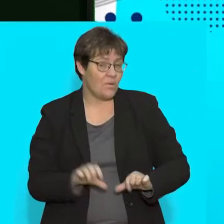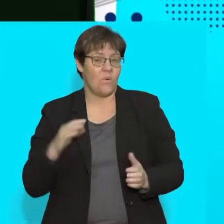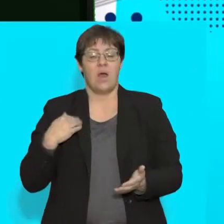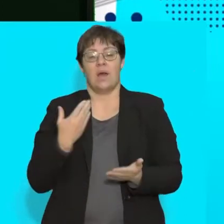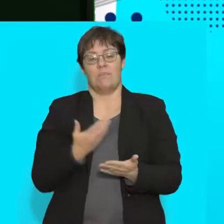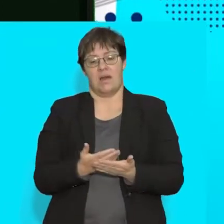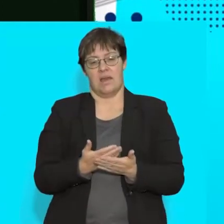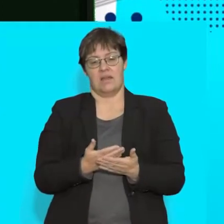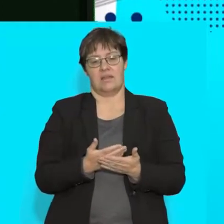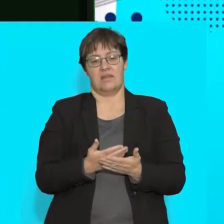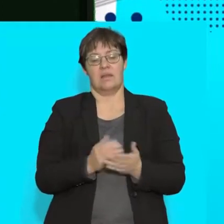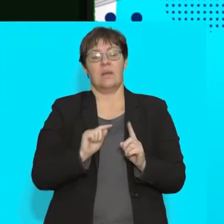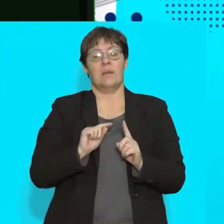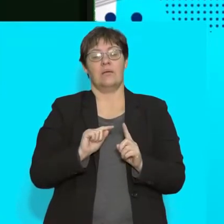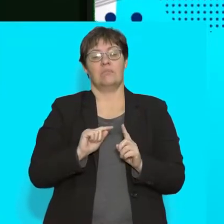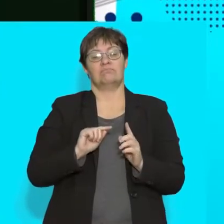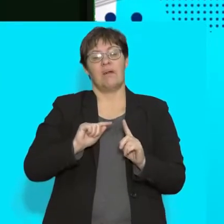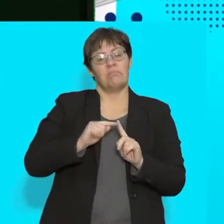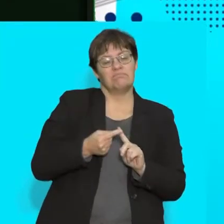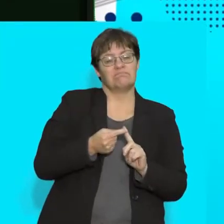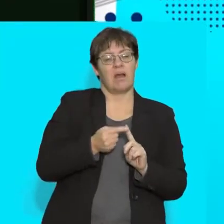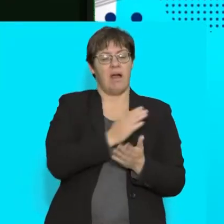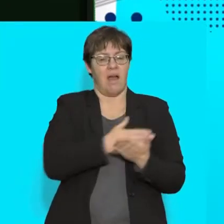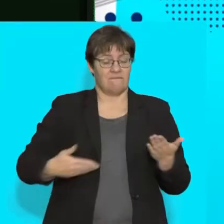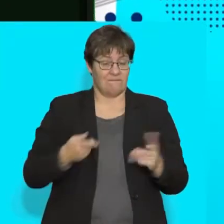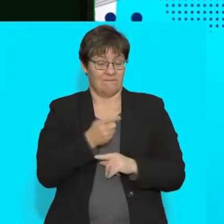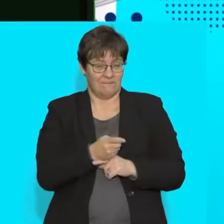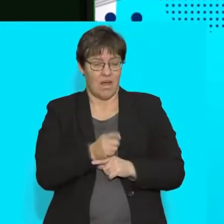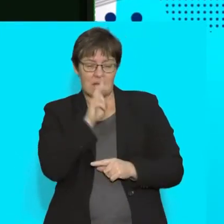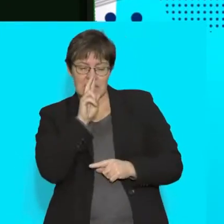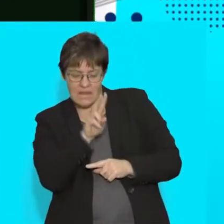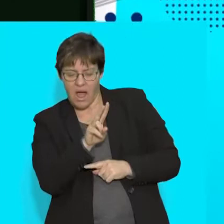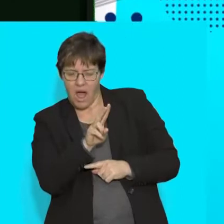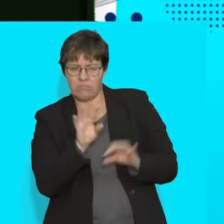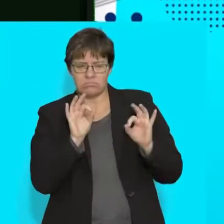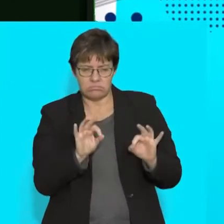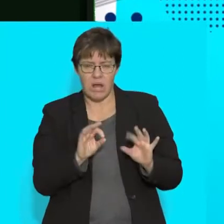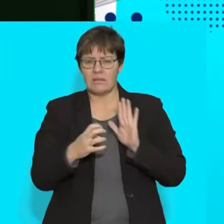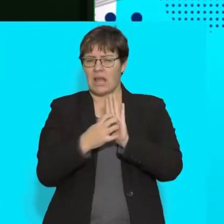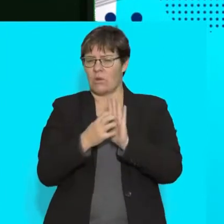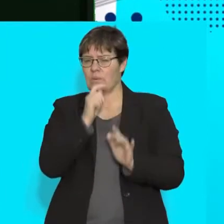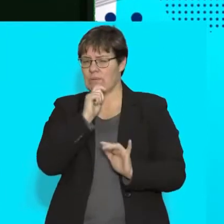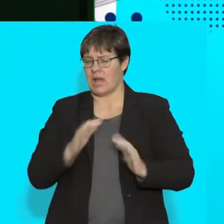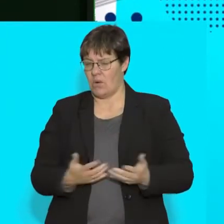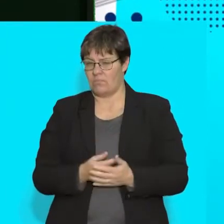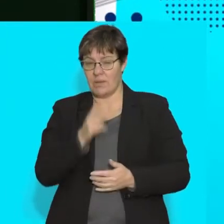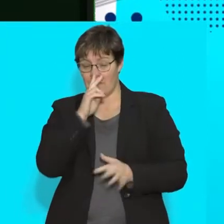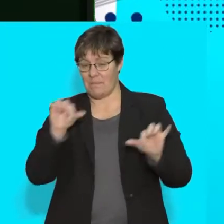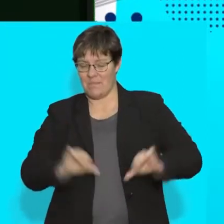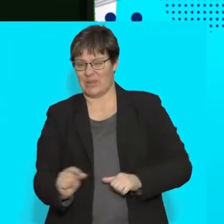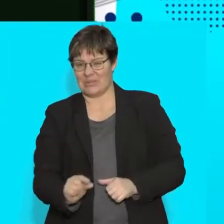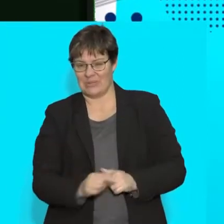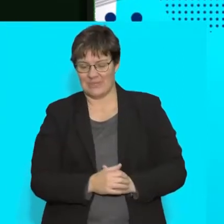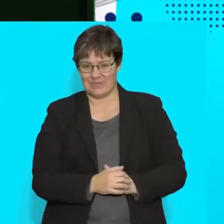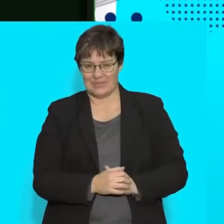going to apply this midpoint theorem so that you can see how exactly do we use it in diagrams. Stay tuned, I'll